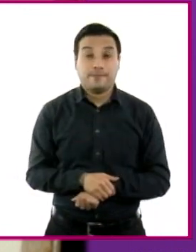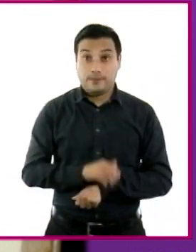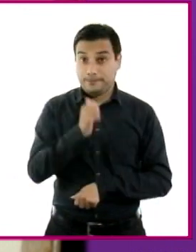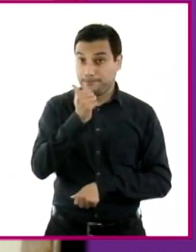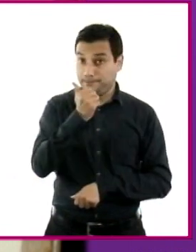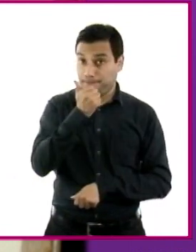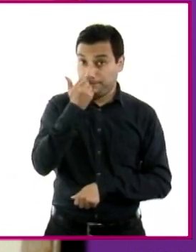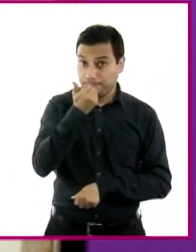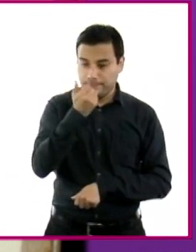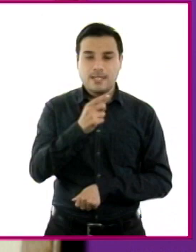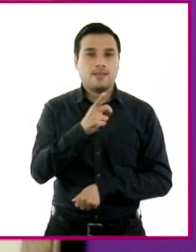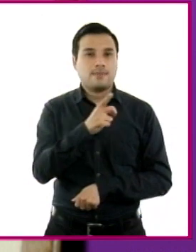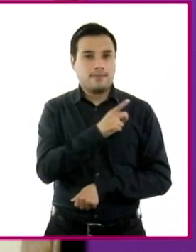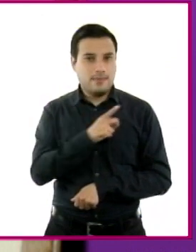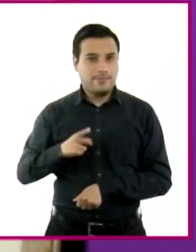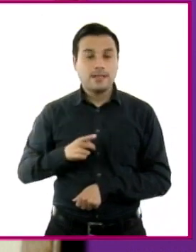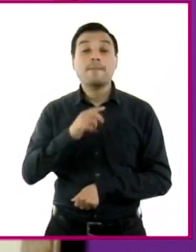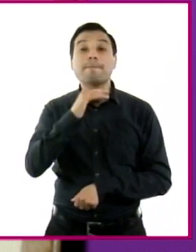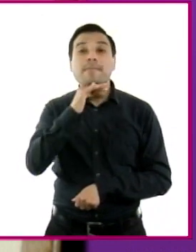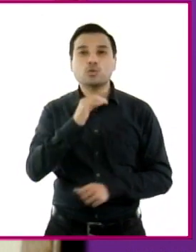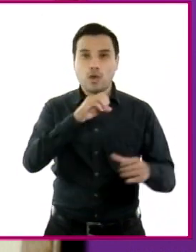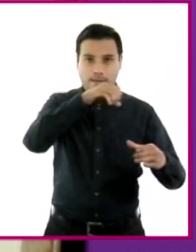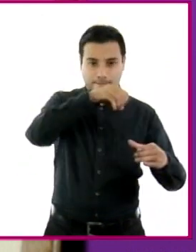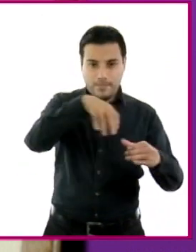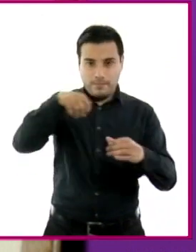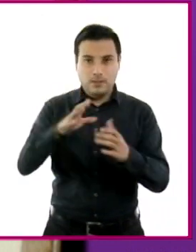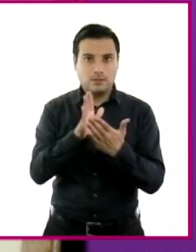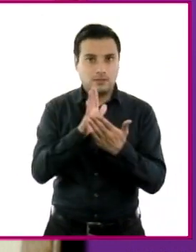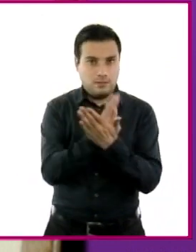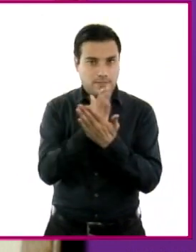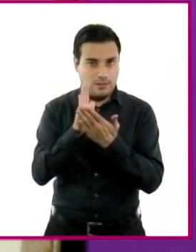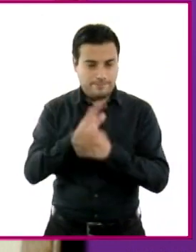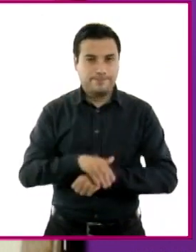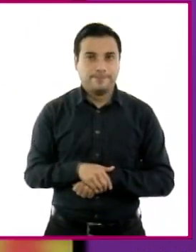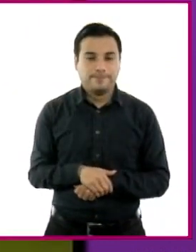Students must classify and recycle the trash.